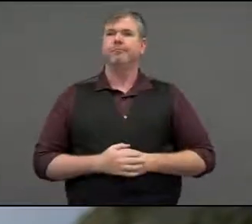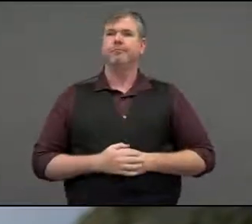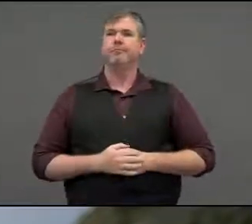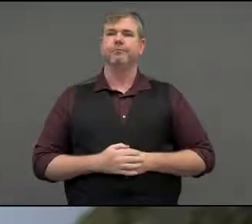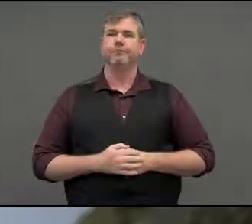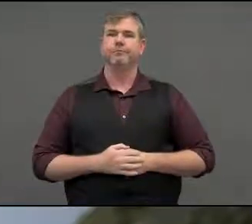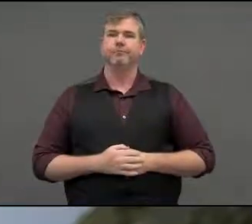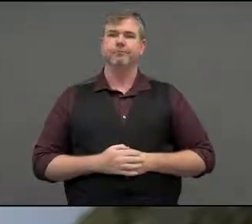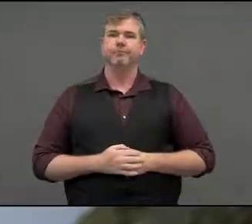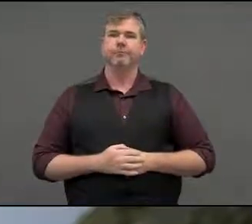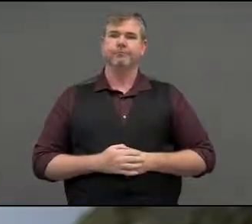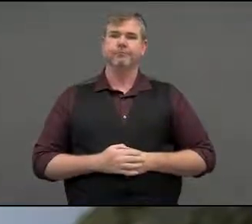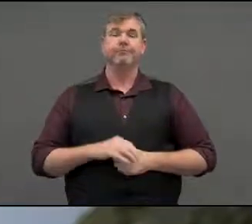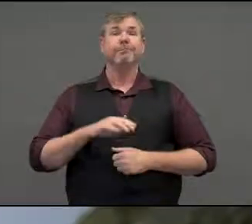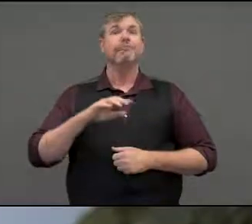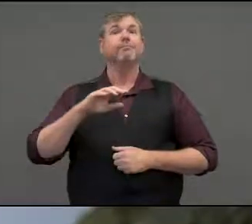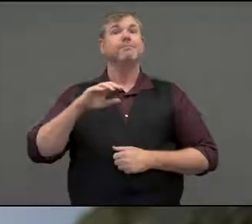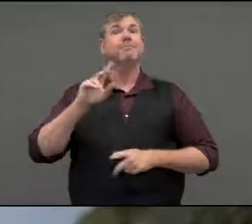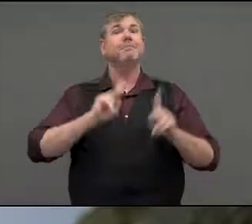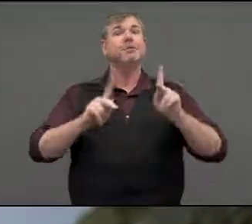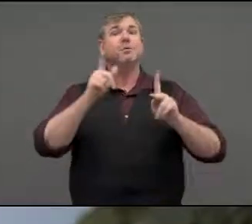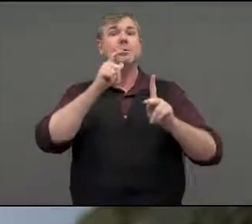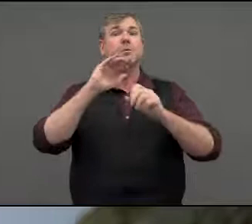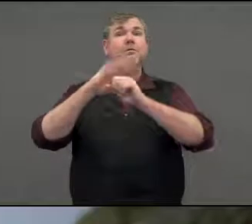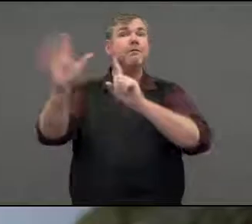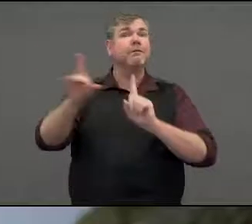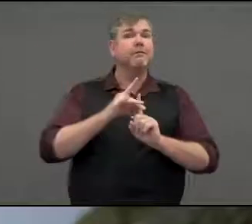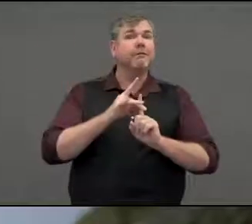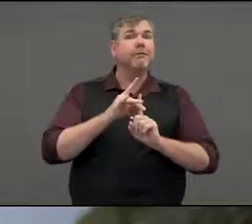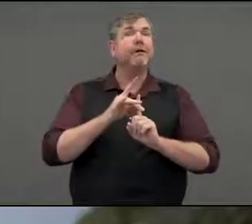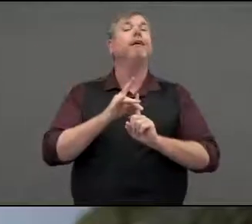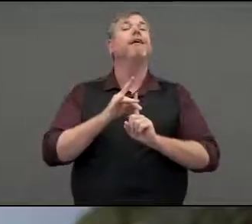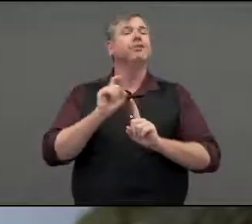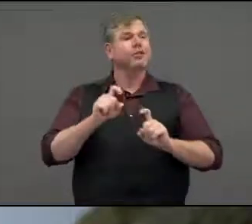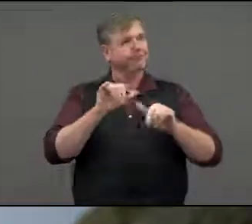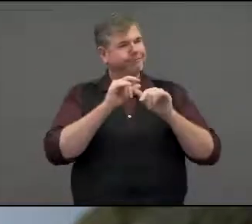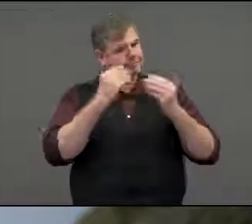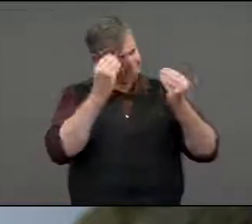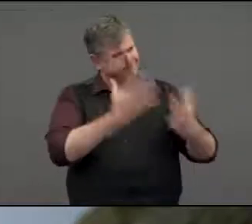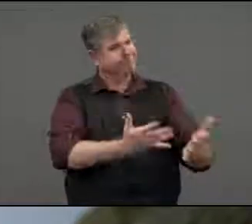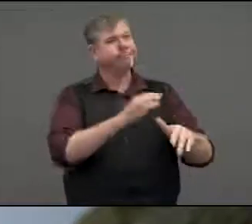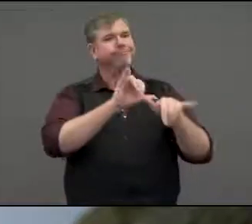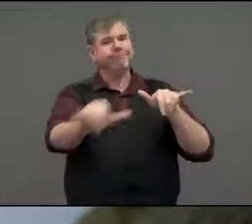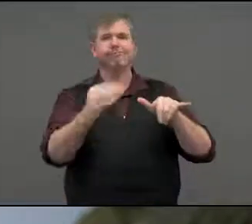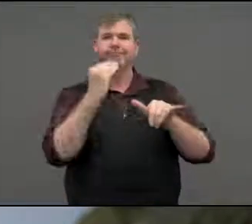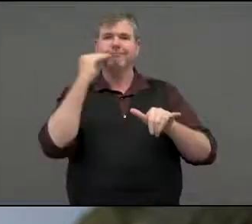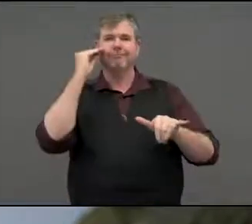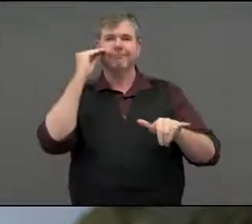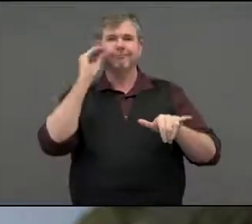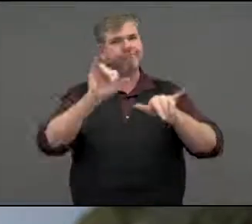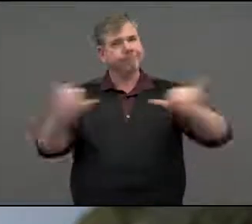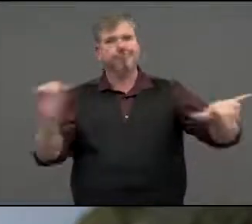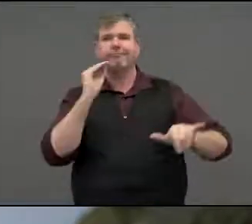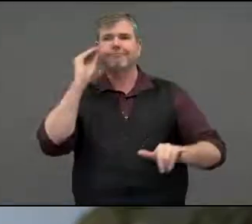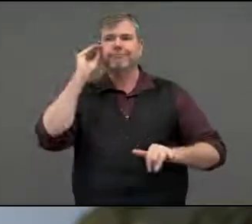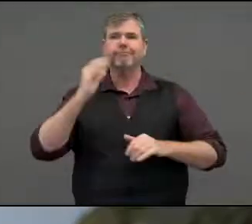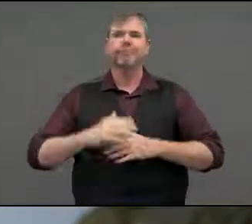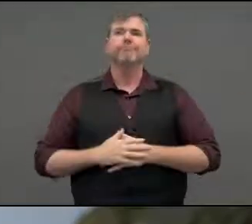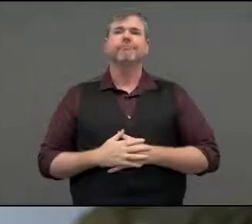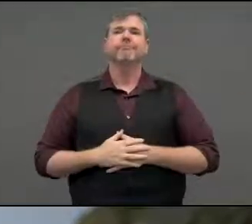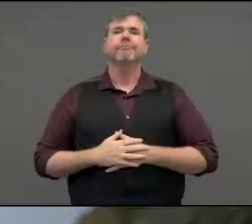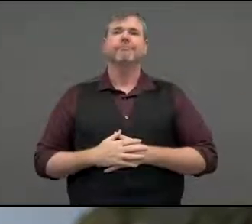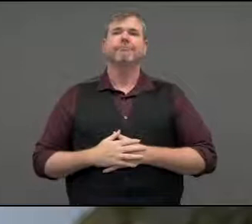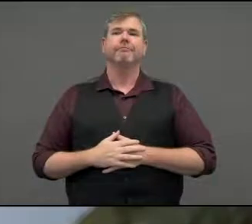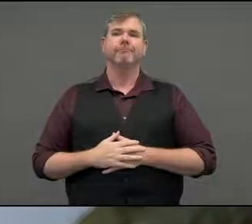and get tested as well. So once we have all of the procedures of who and theoretically